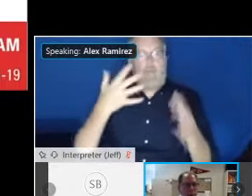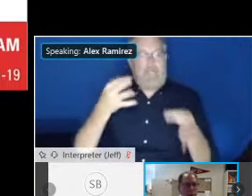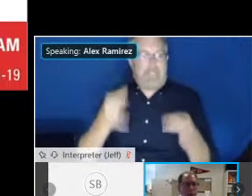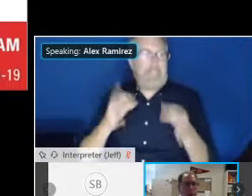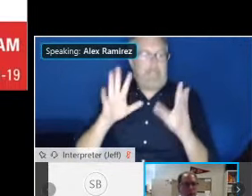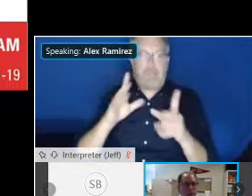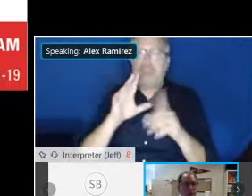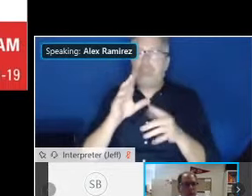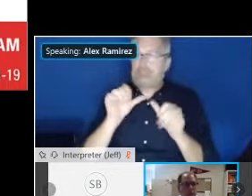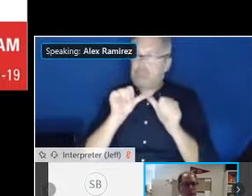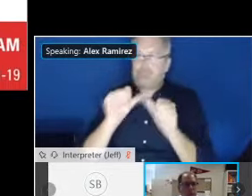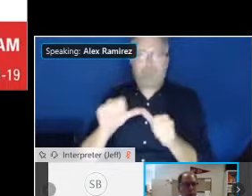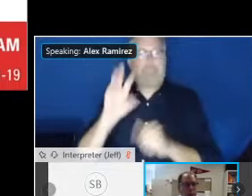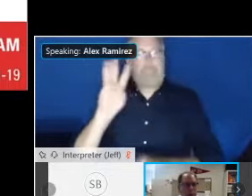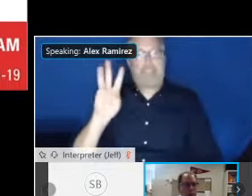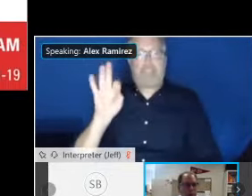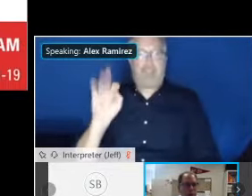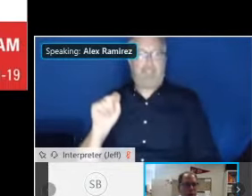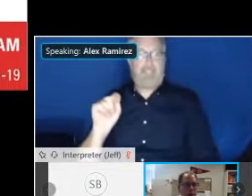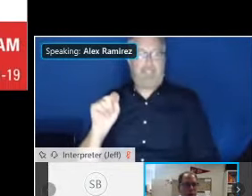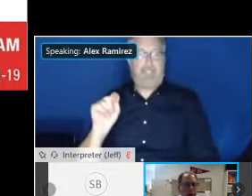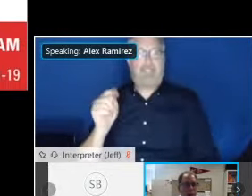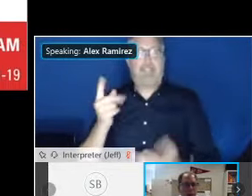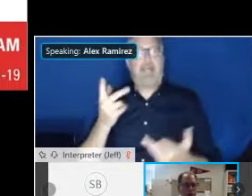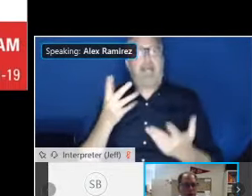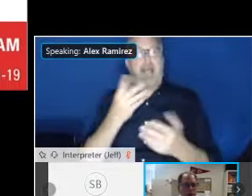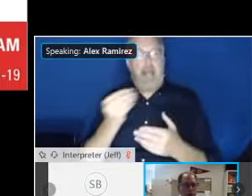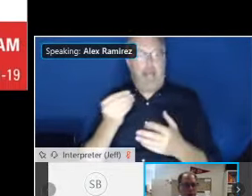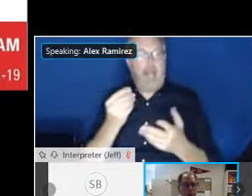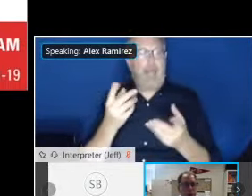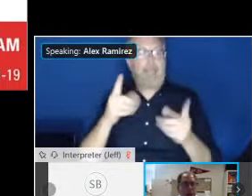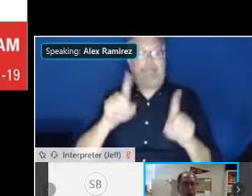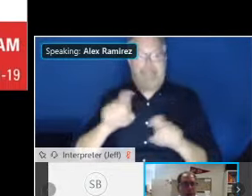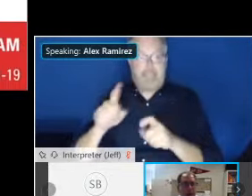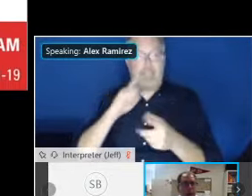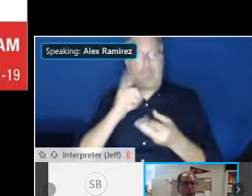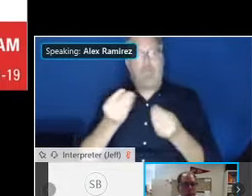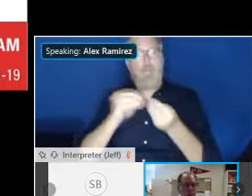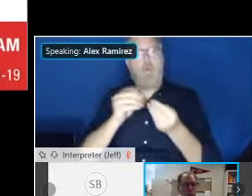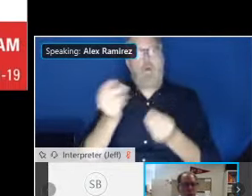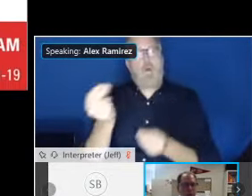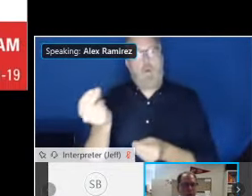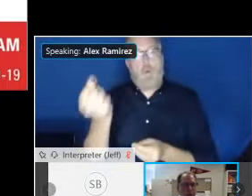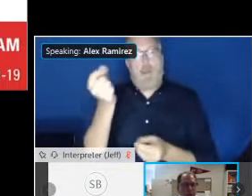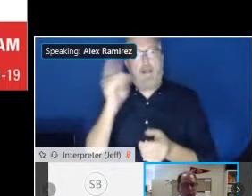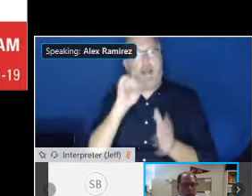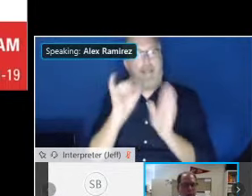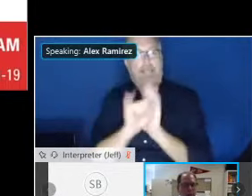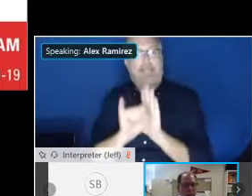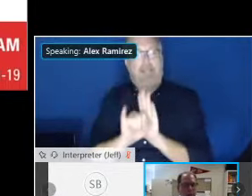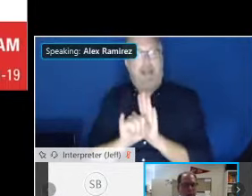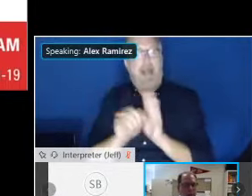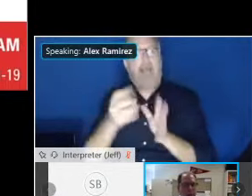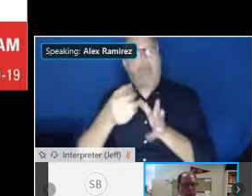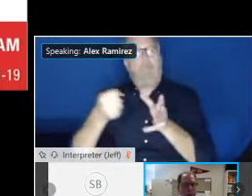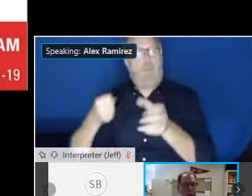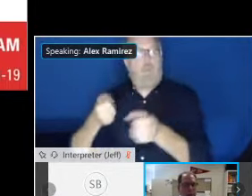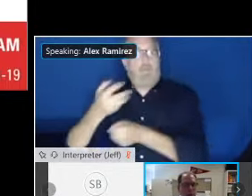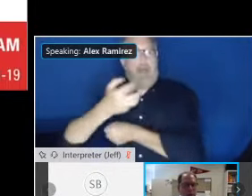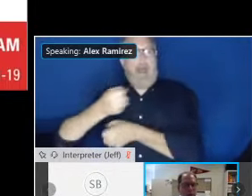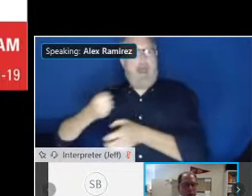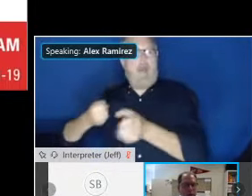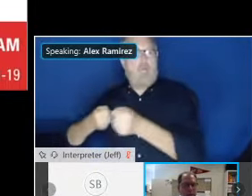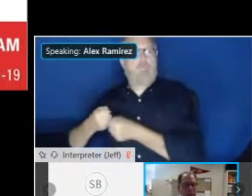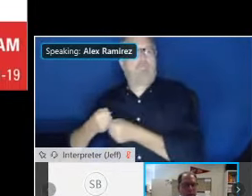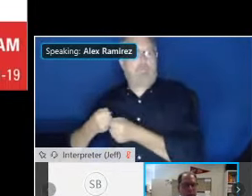our university so that we can more quickly identify those positives and keep on removing them from the population to